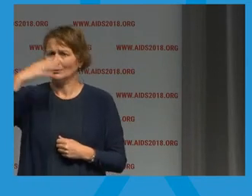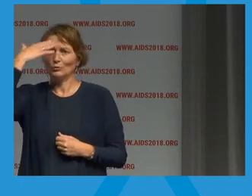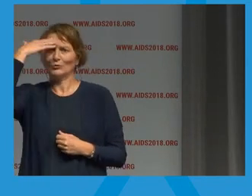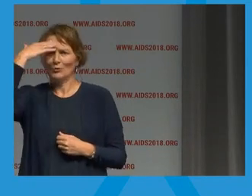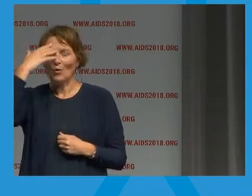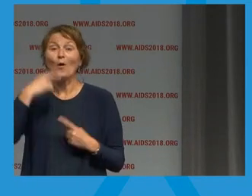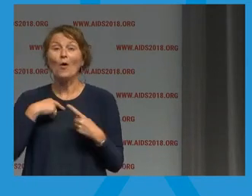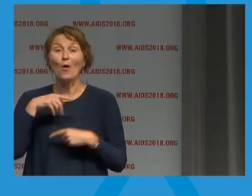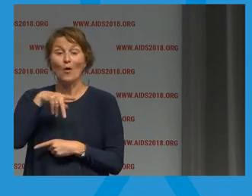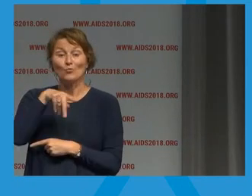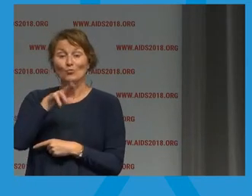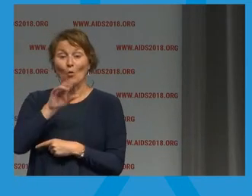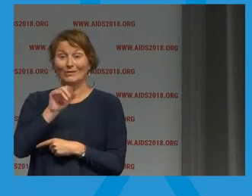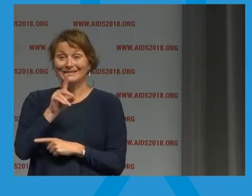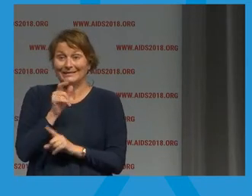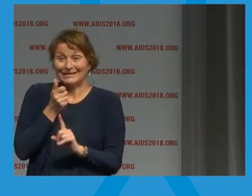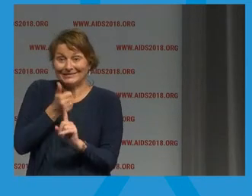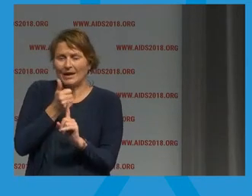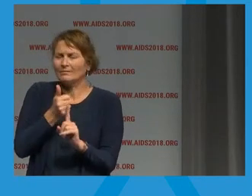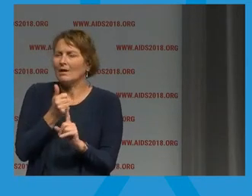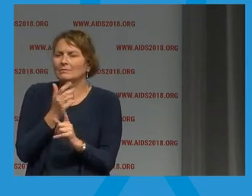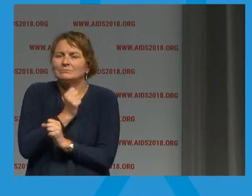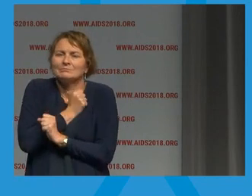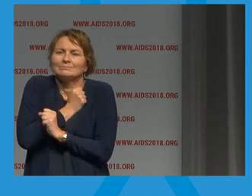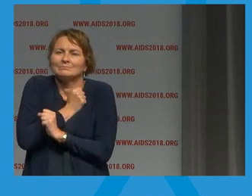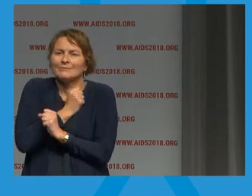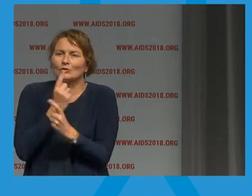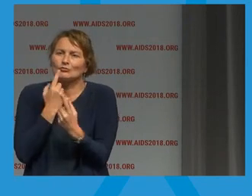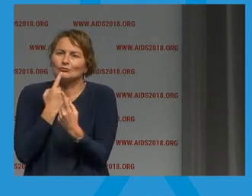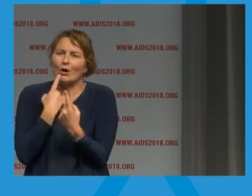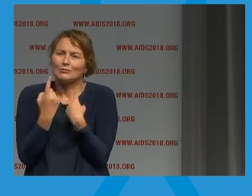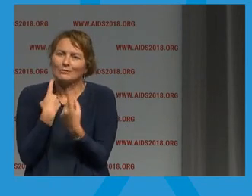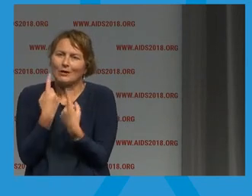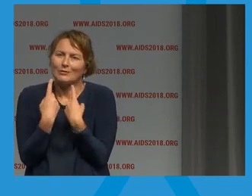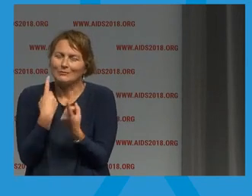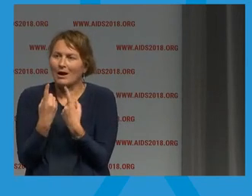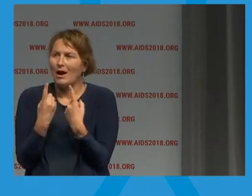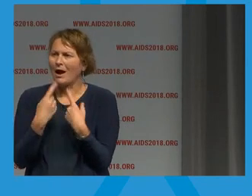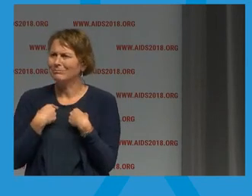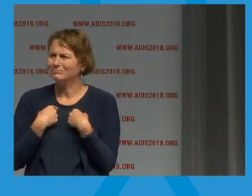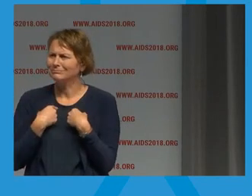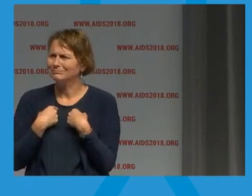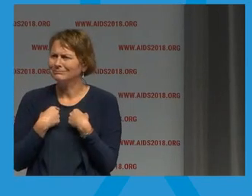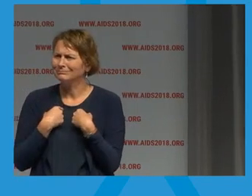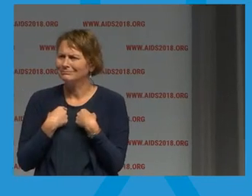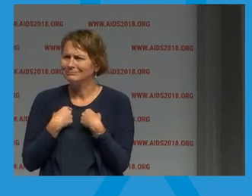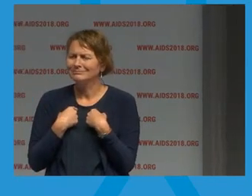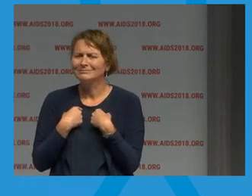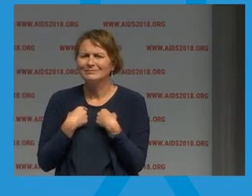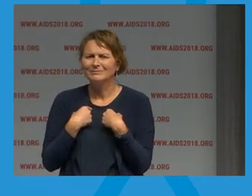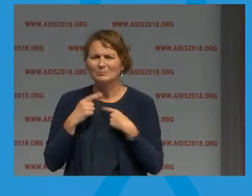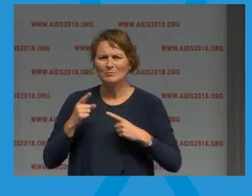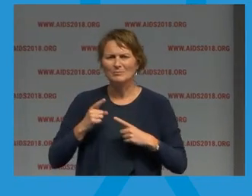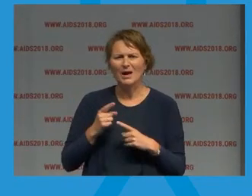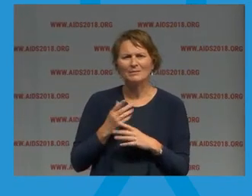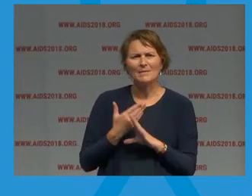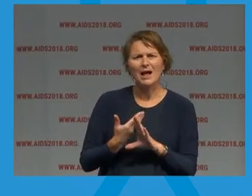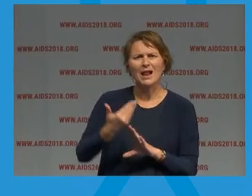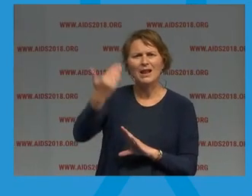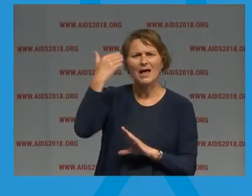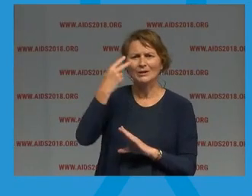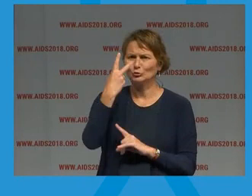enjoyed talking. It's hard to believe that she was with us all at the last AIDS